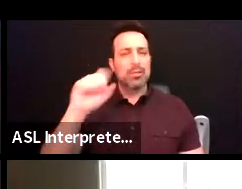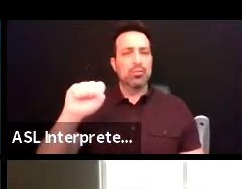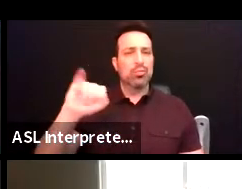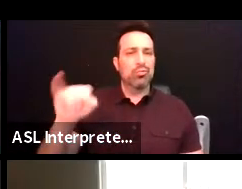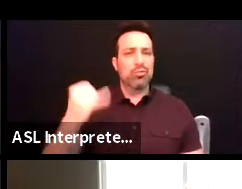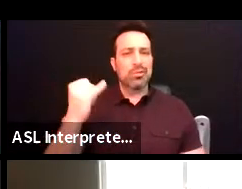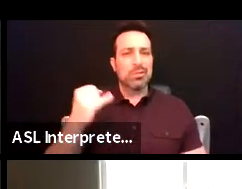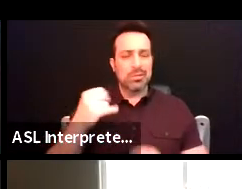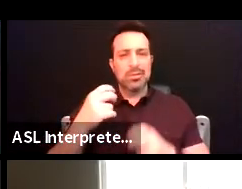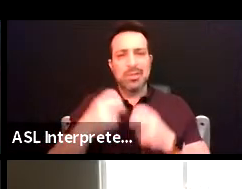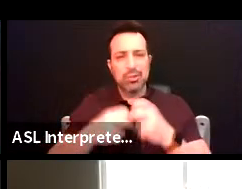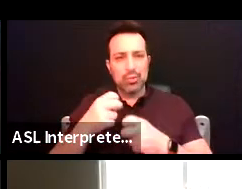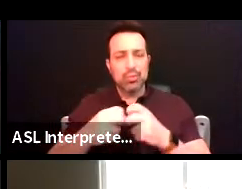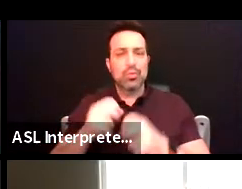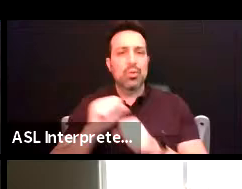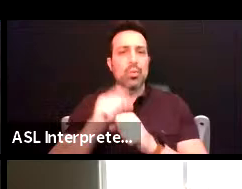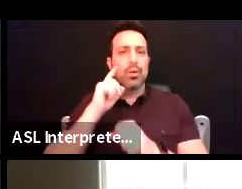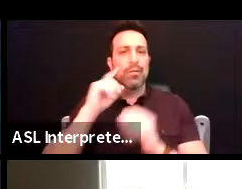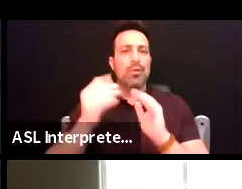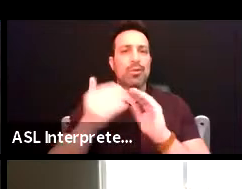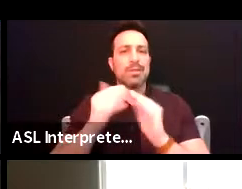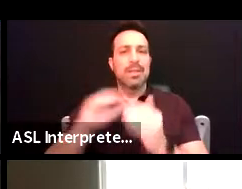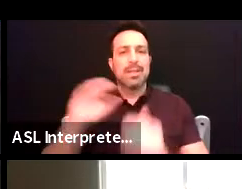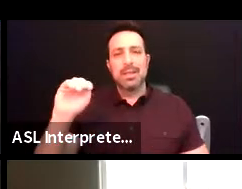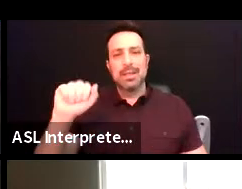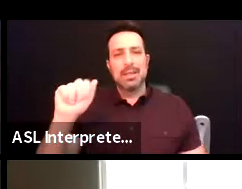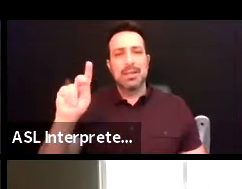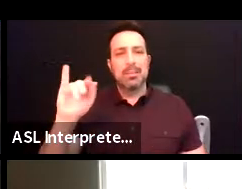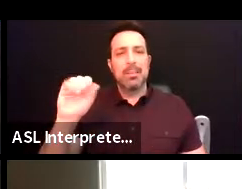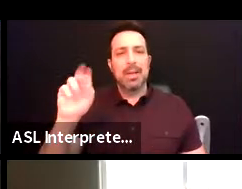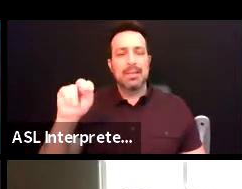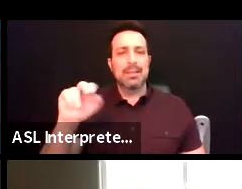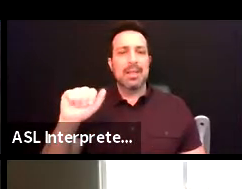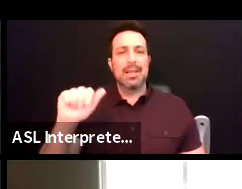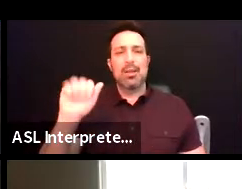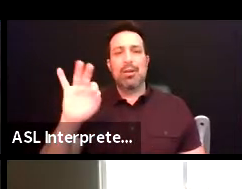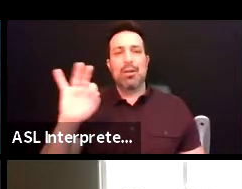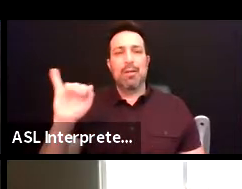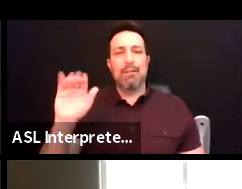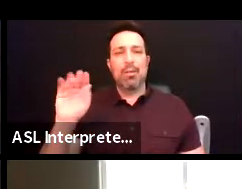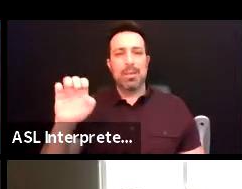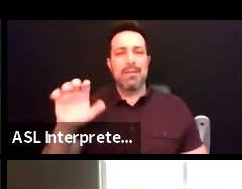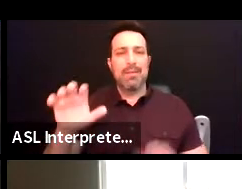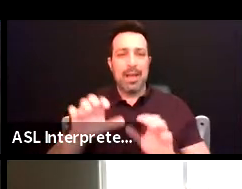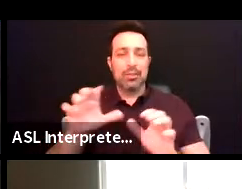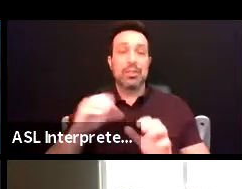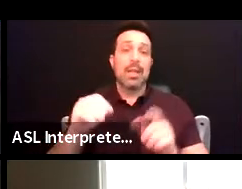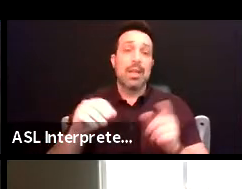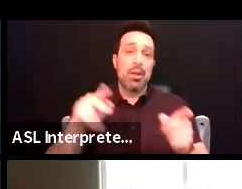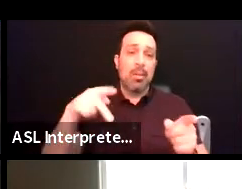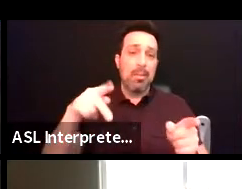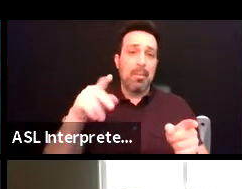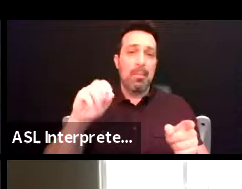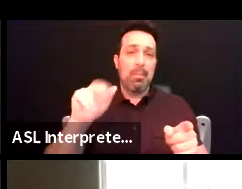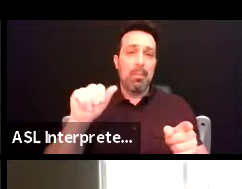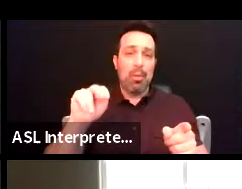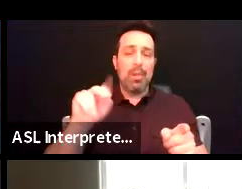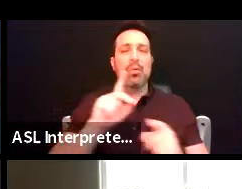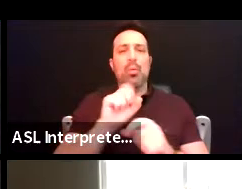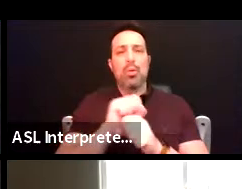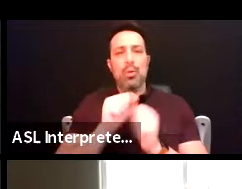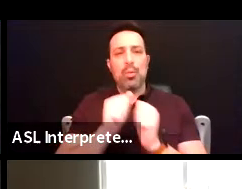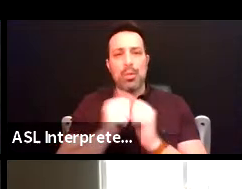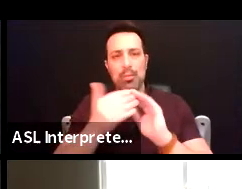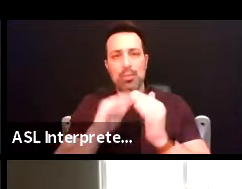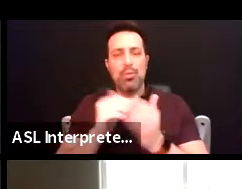and worked for the city of Madison in the affirmative action department, and then worked in Portland, working with communities